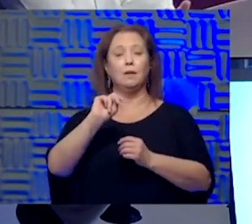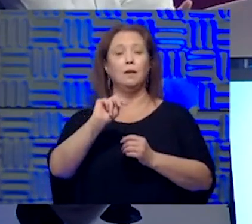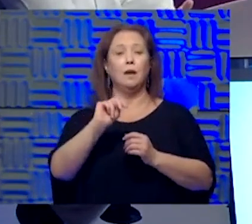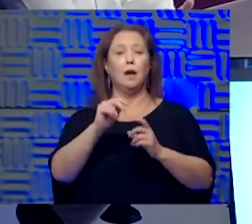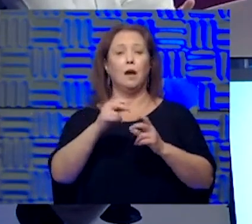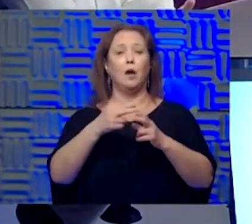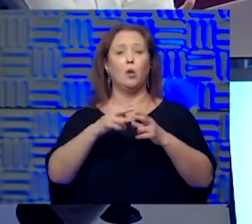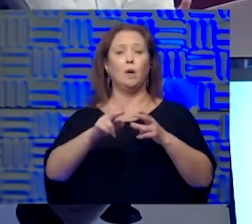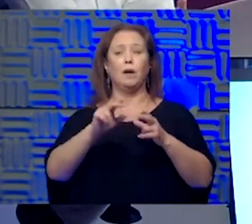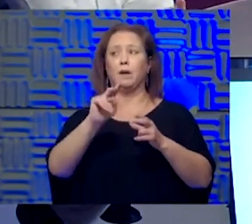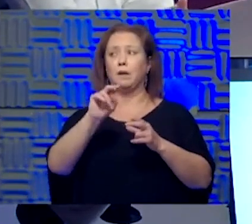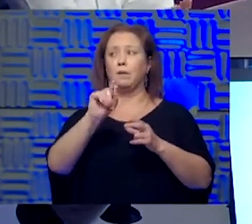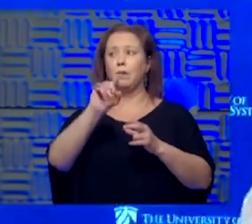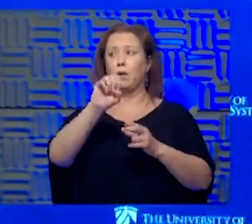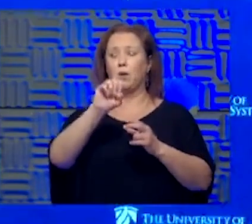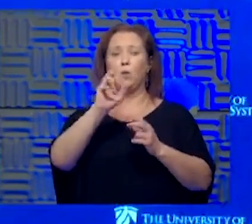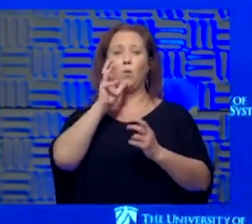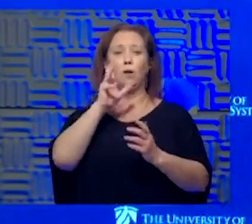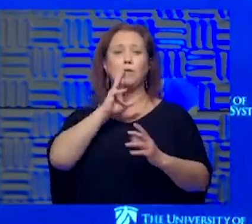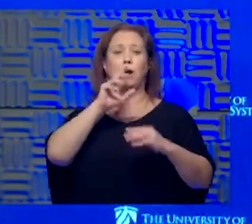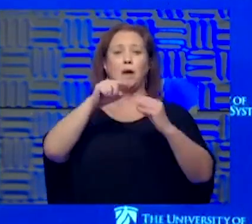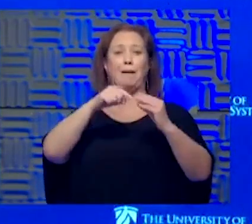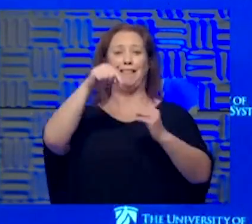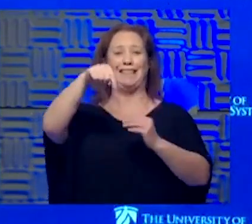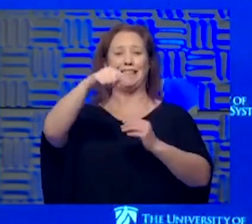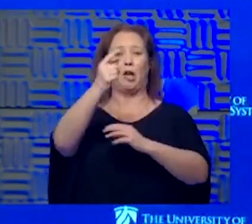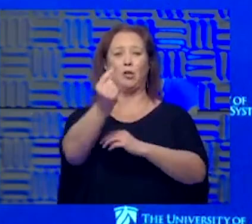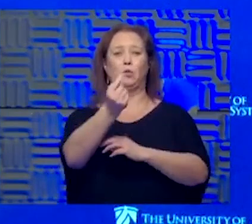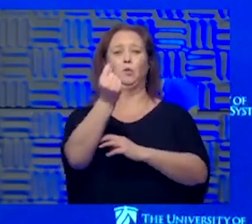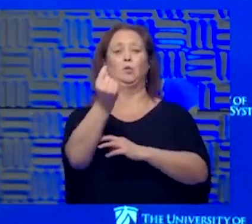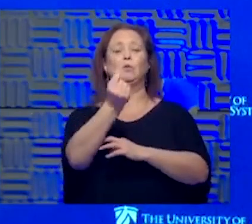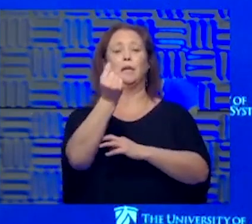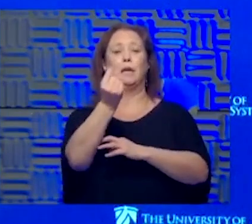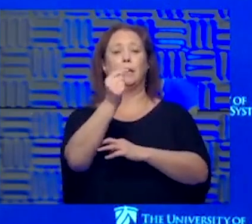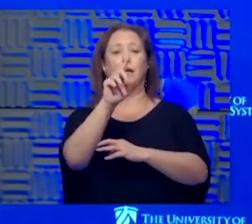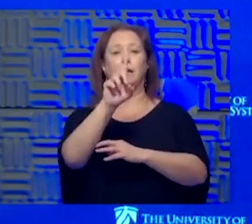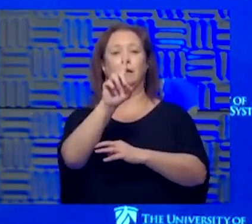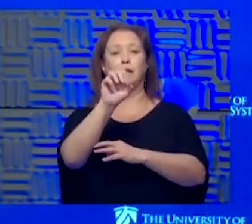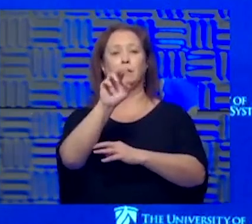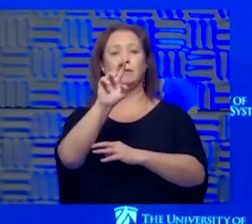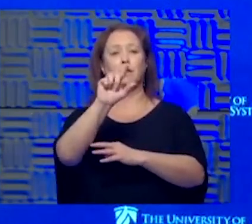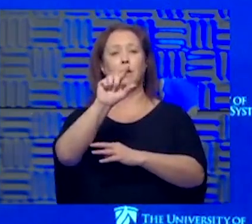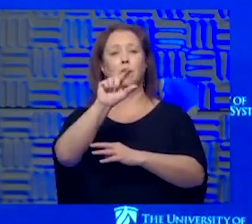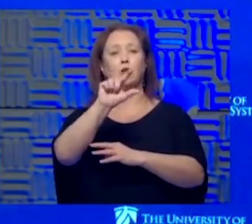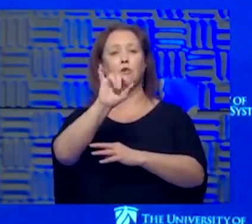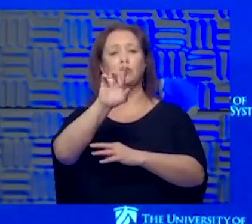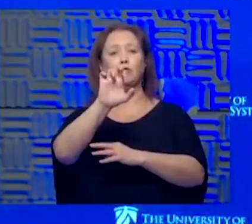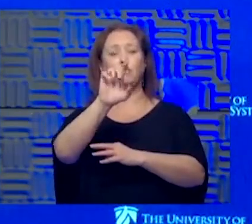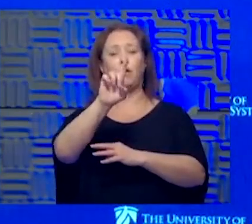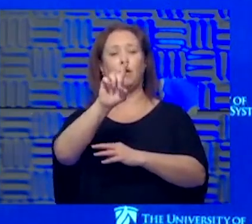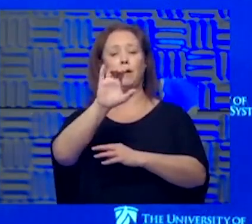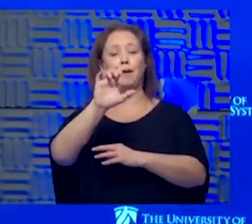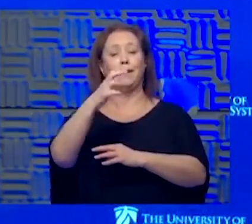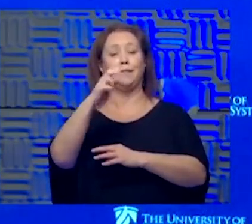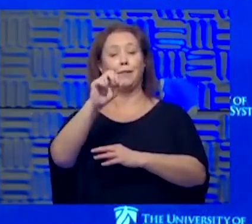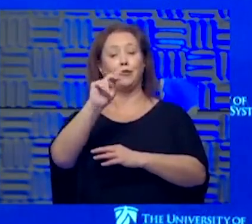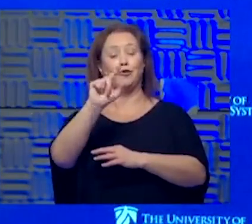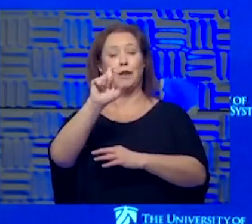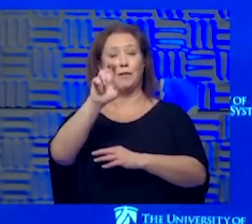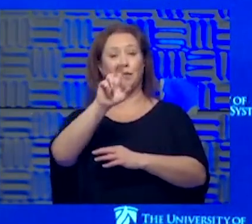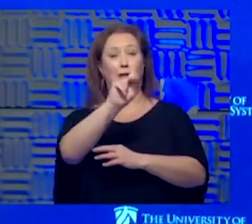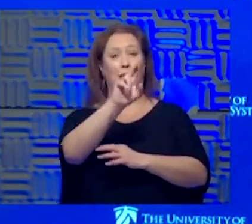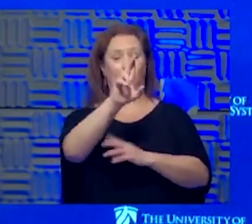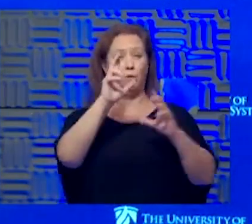note, we're going to address this exact question on Tuesday when Doug Girard, the Chancellor of the University of Kansas Health System, and